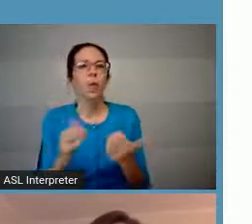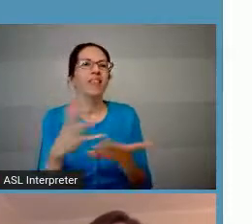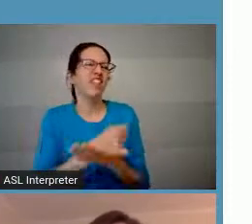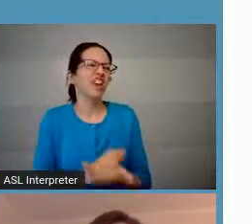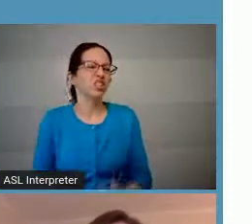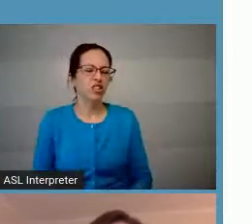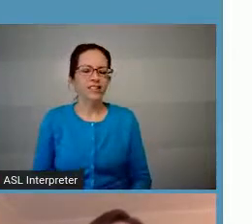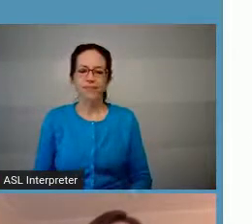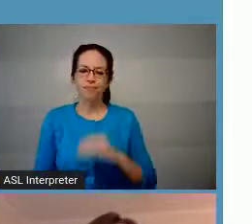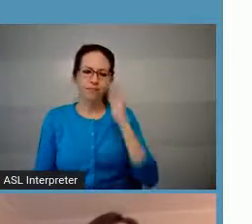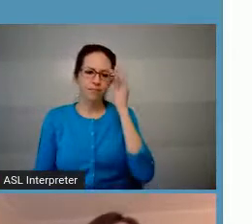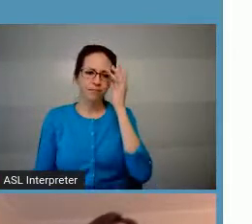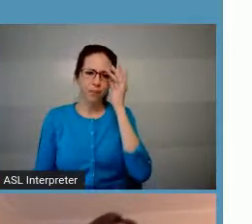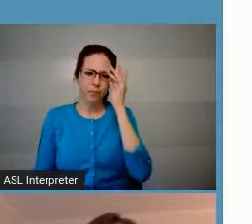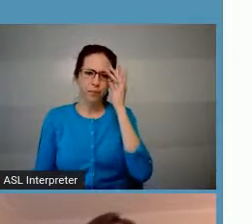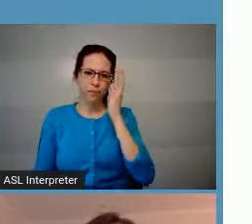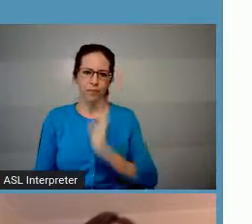collections.